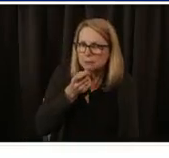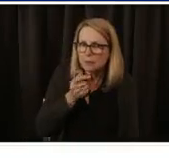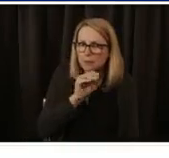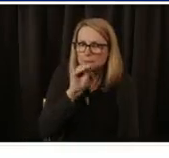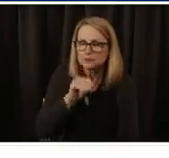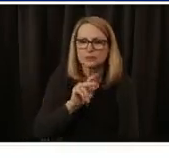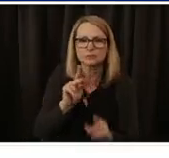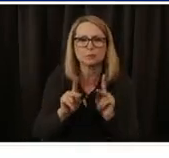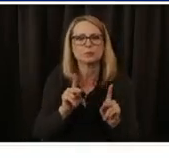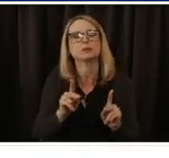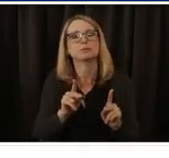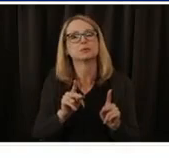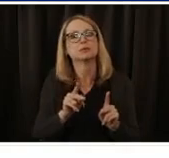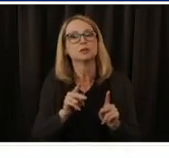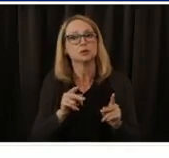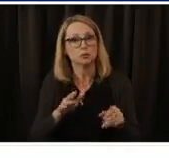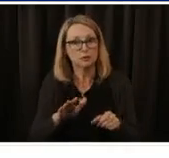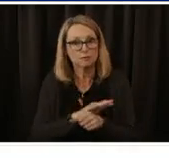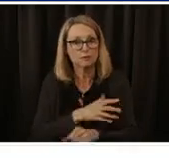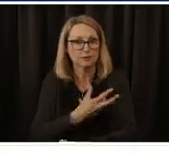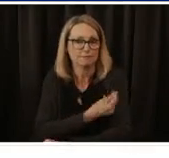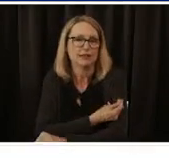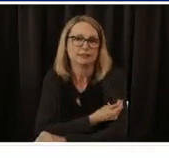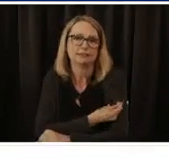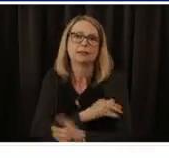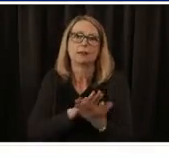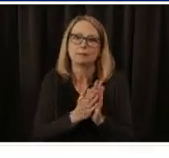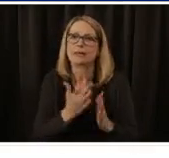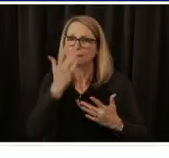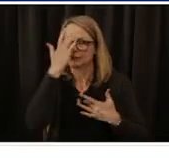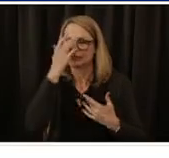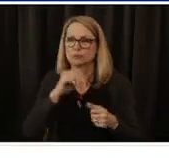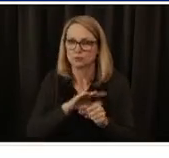among fully vaccinated individuals. Next slide.